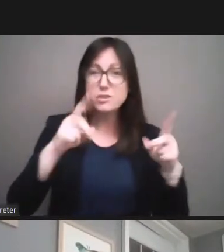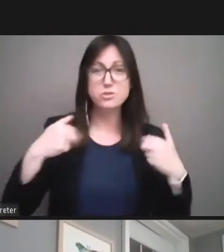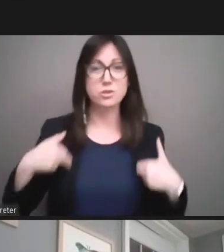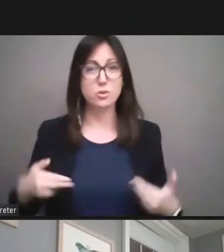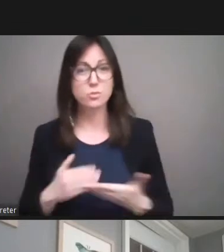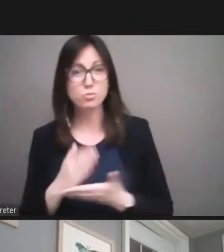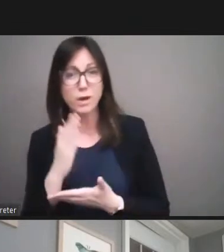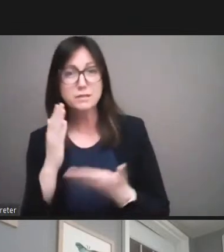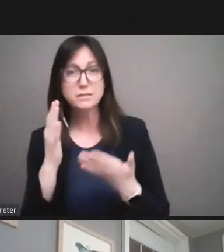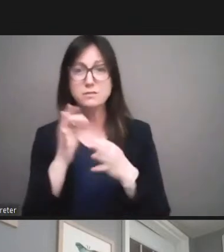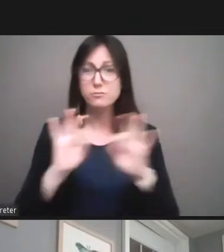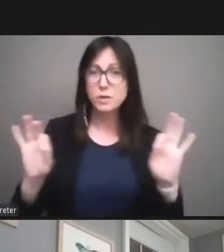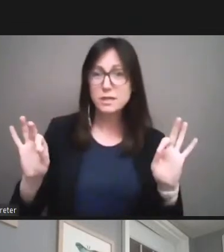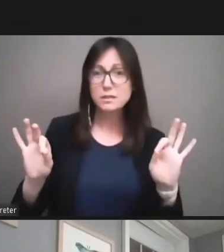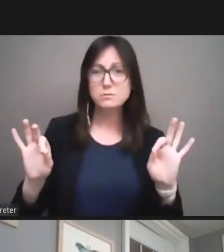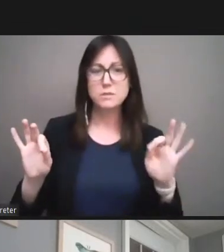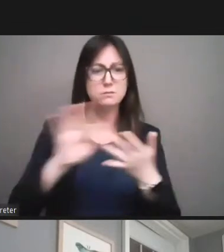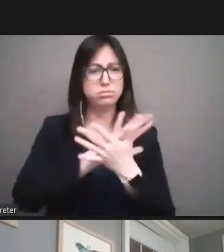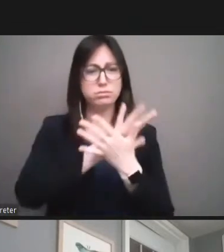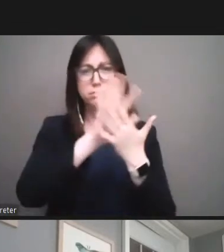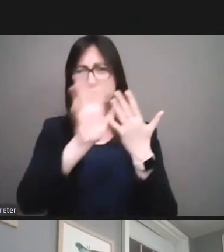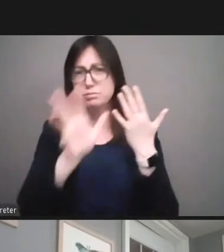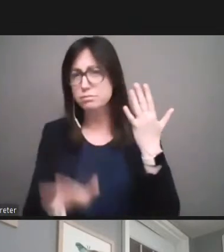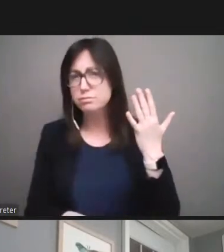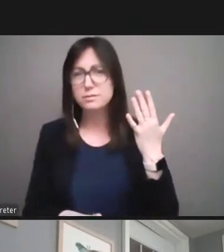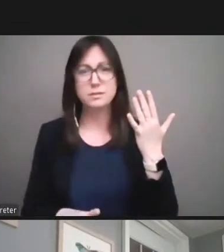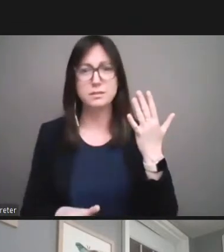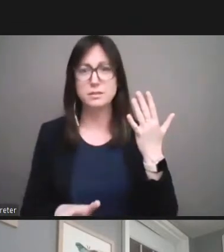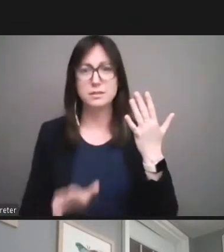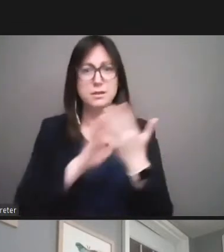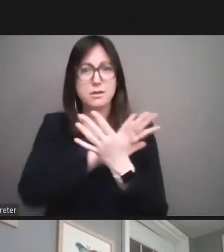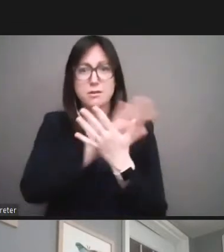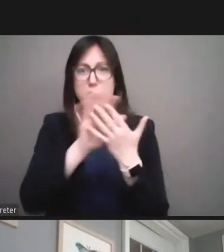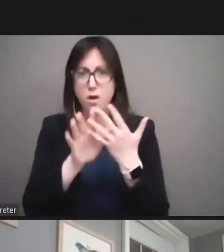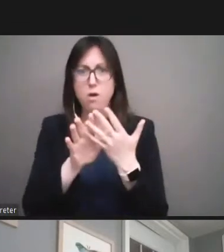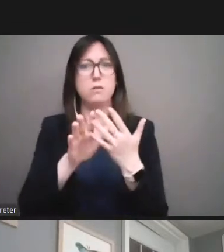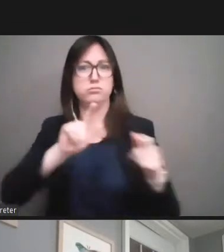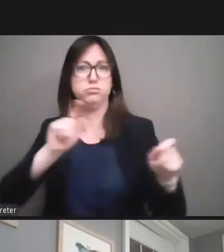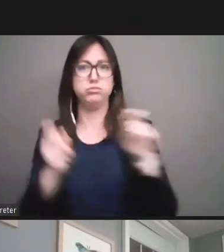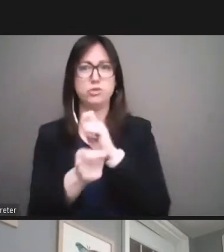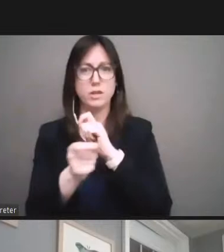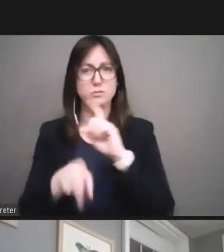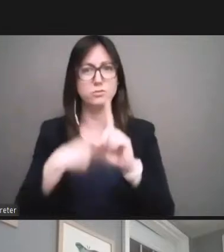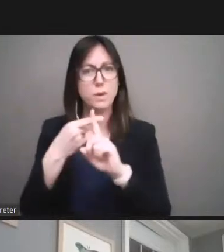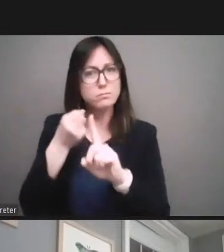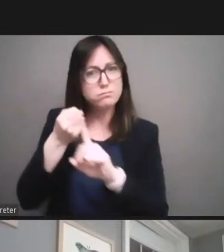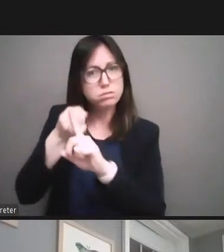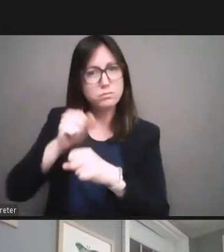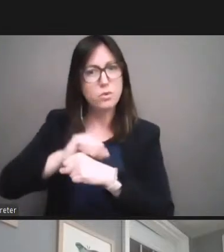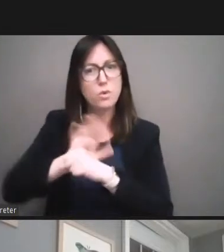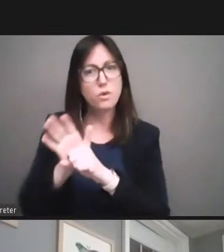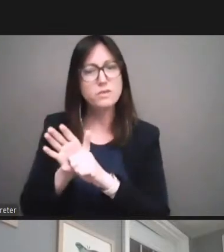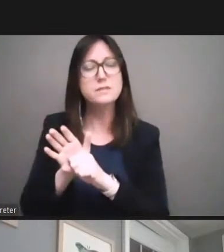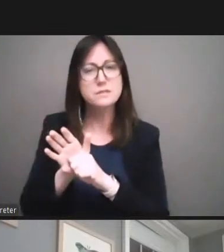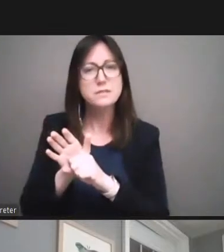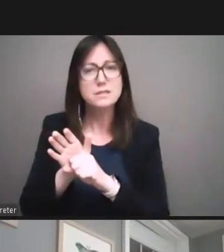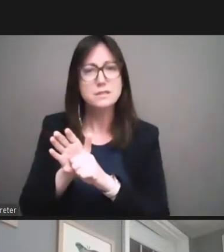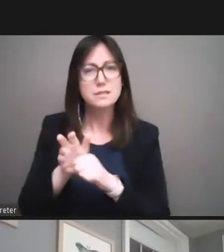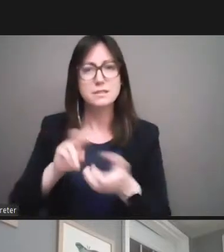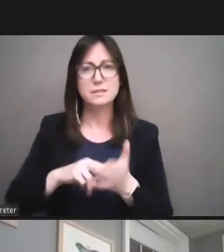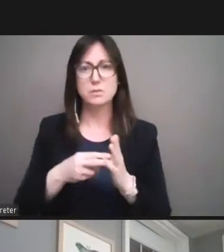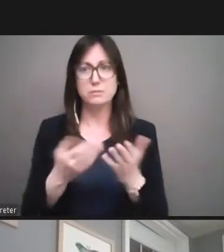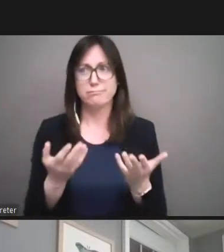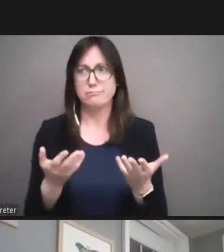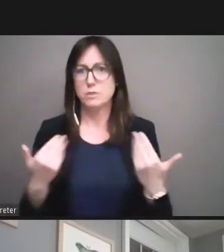freedoms, and all of those things. Every single one has changed with COVID, which really kind of has changed how we go